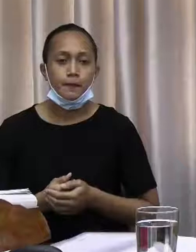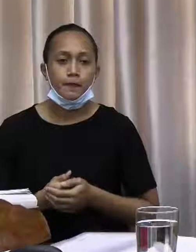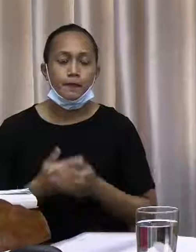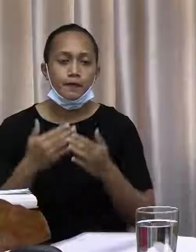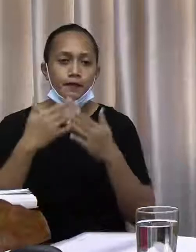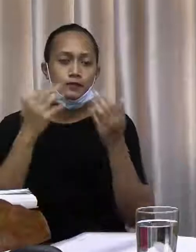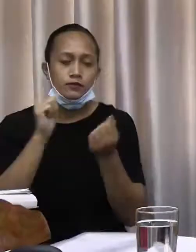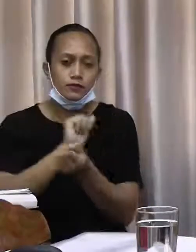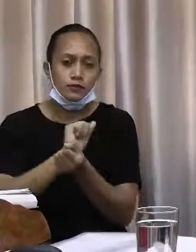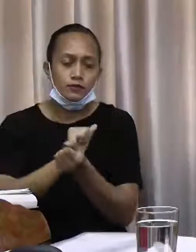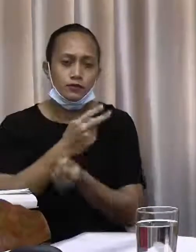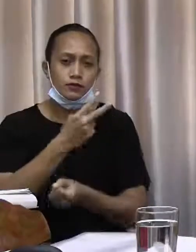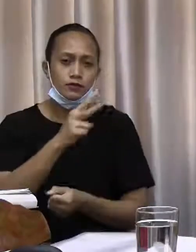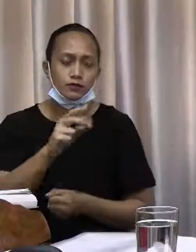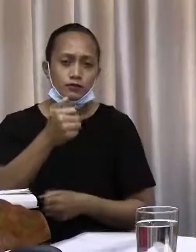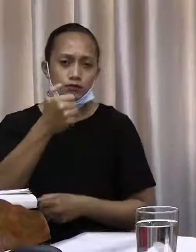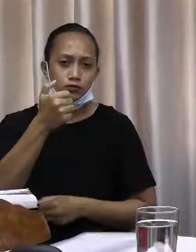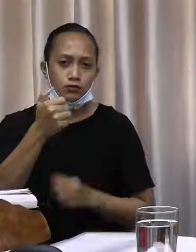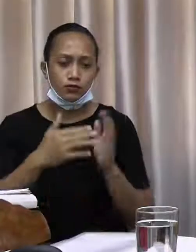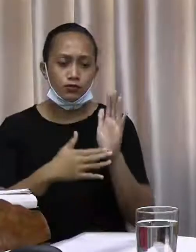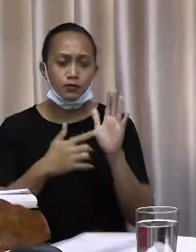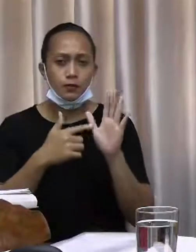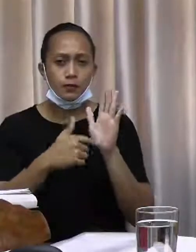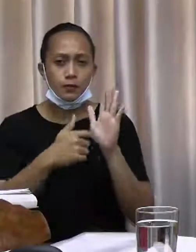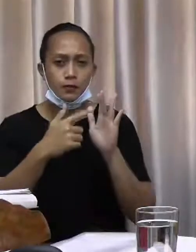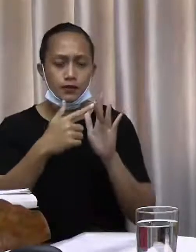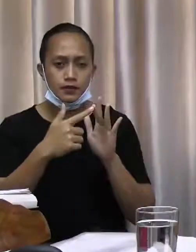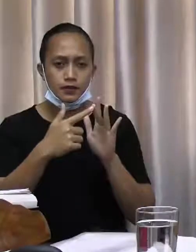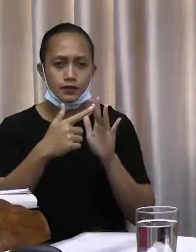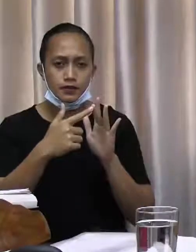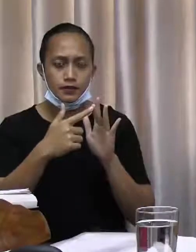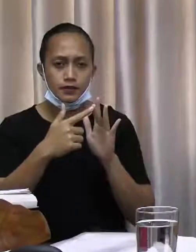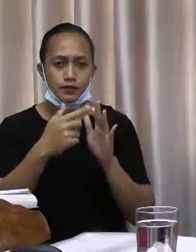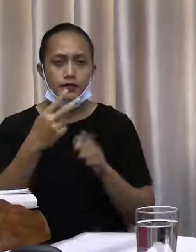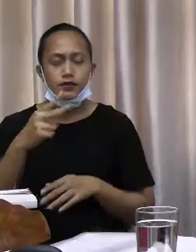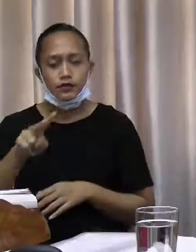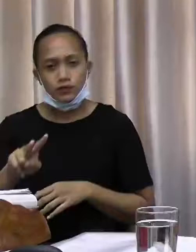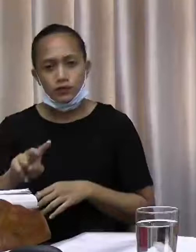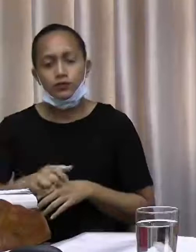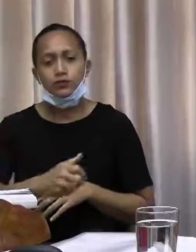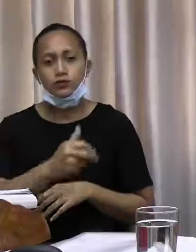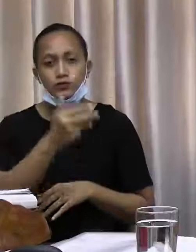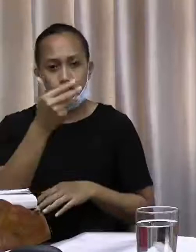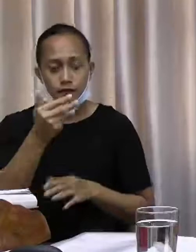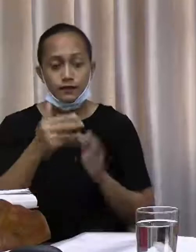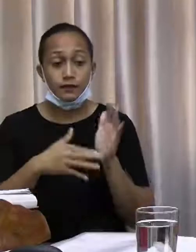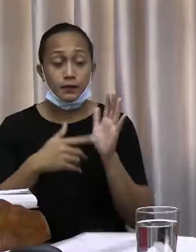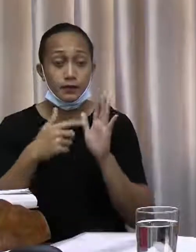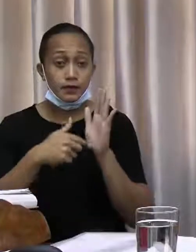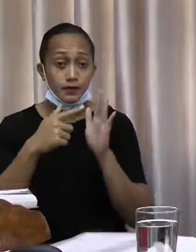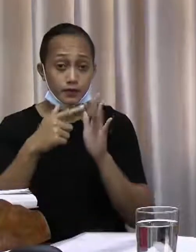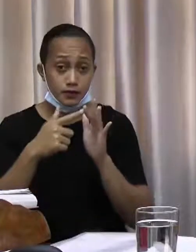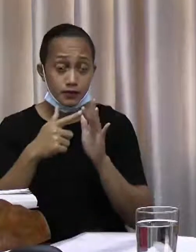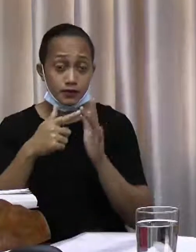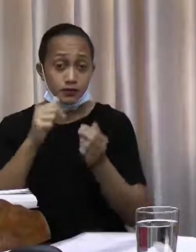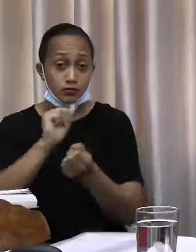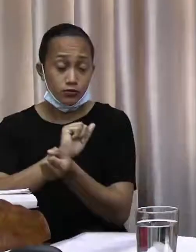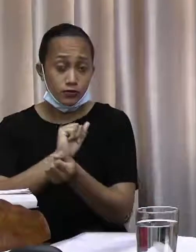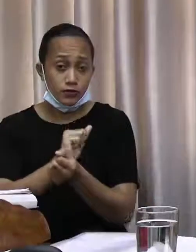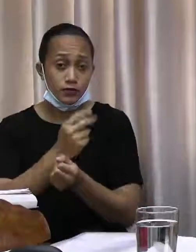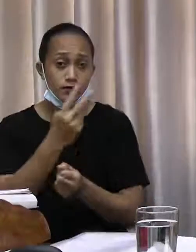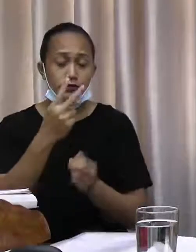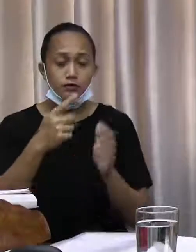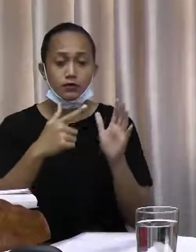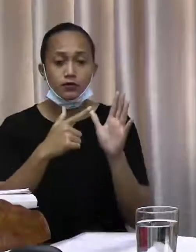lua sifulu ono mati, aso lua lua sifulu iwa mati, aso toa nai aso lua